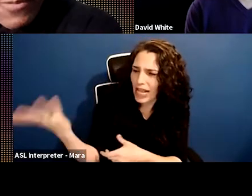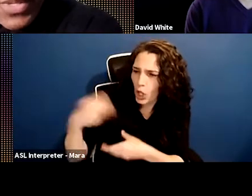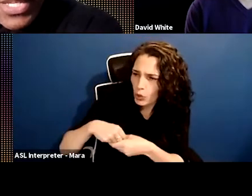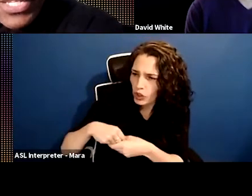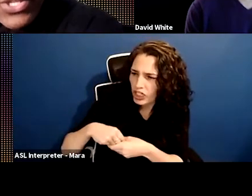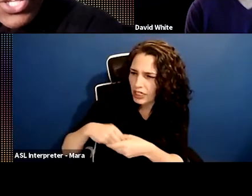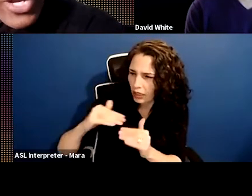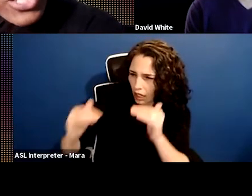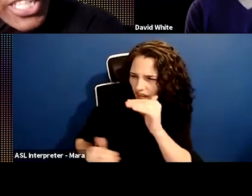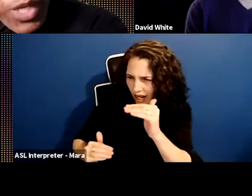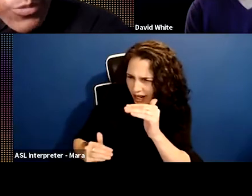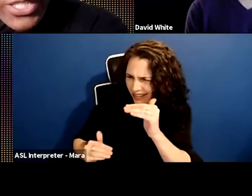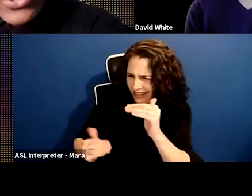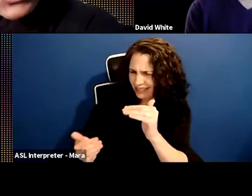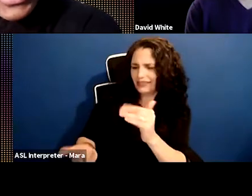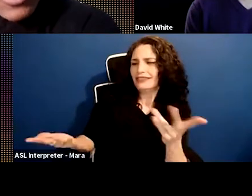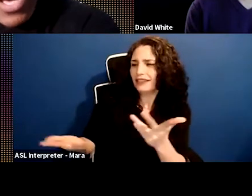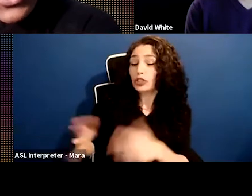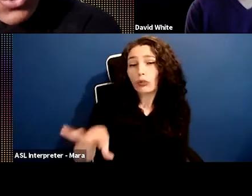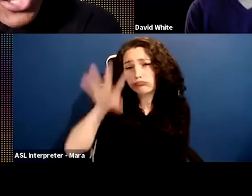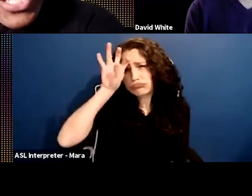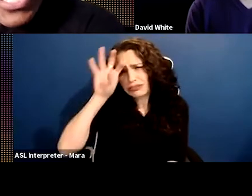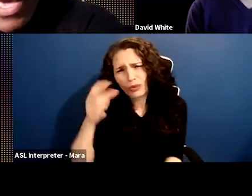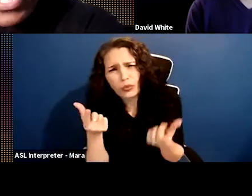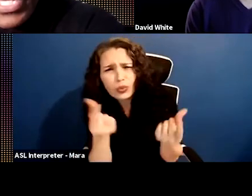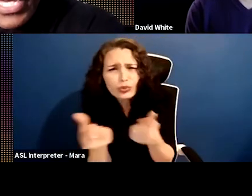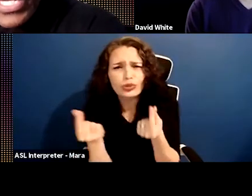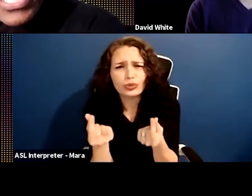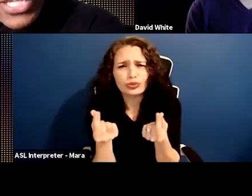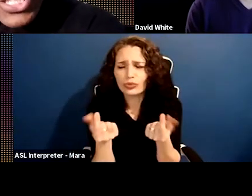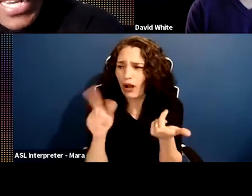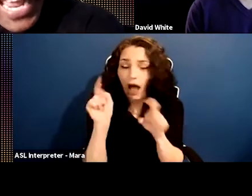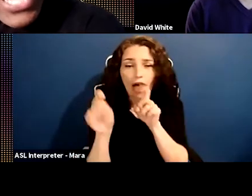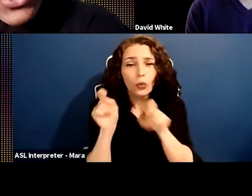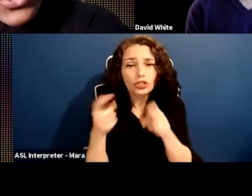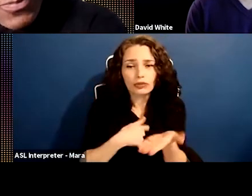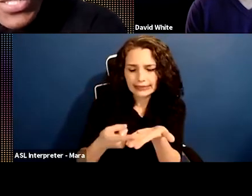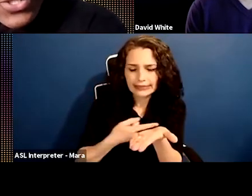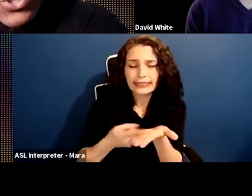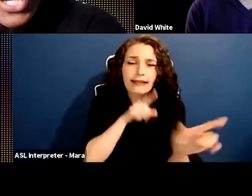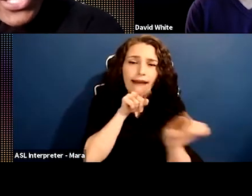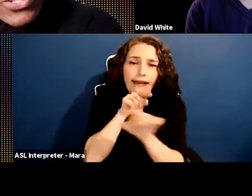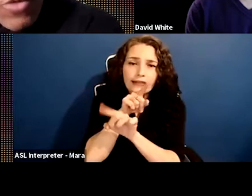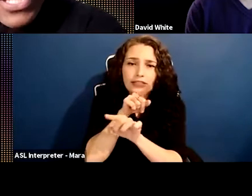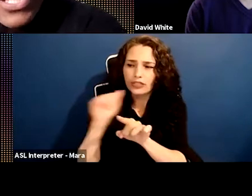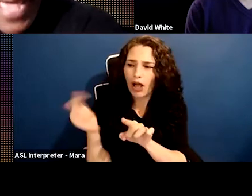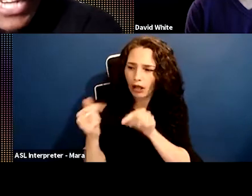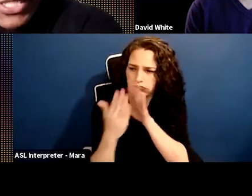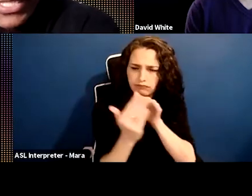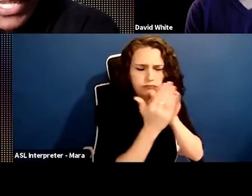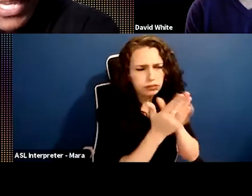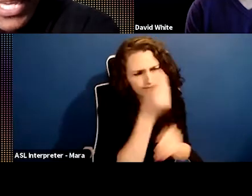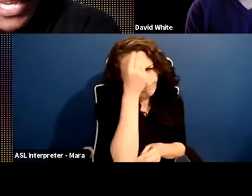profound. So the question is, what can we do? This week is about those questions and about a discussion that answers and speaks to those questions and hopefully to